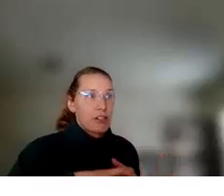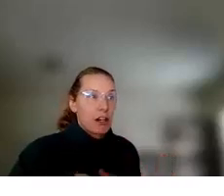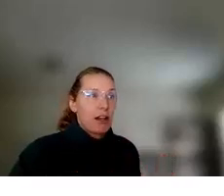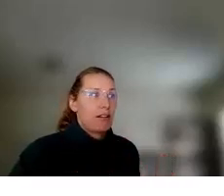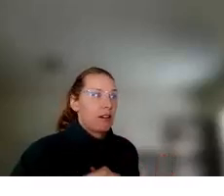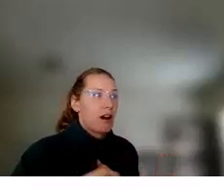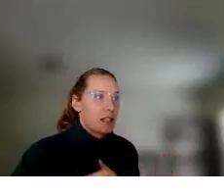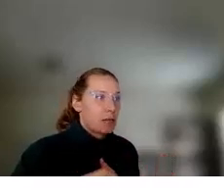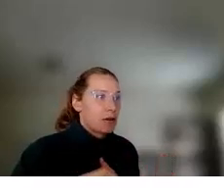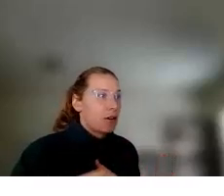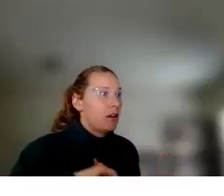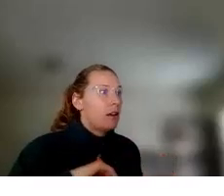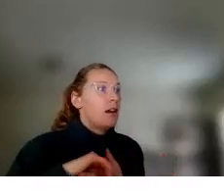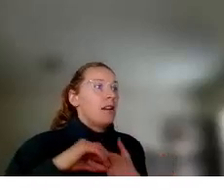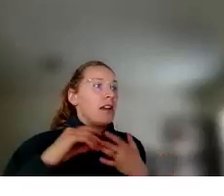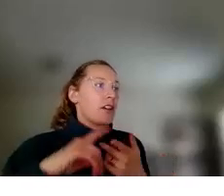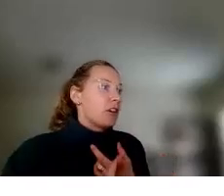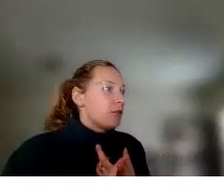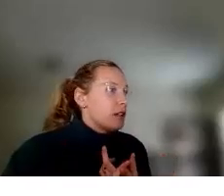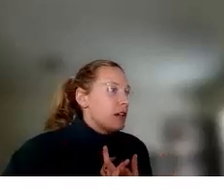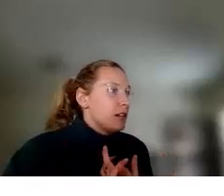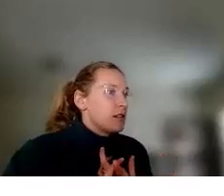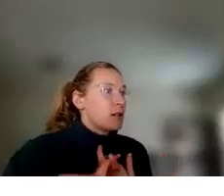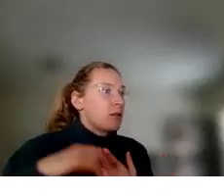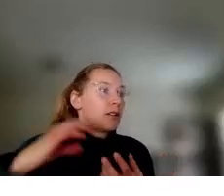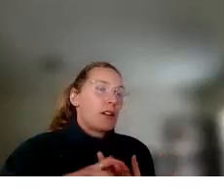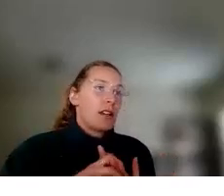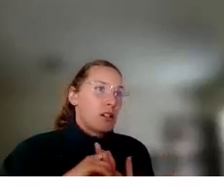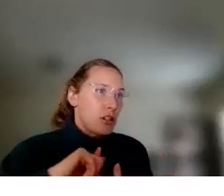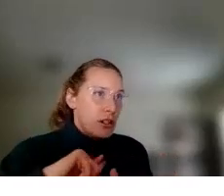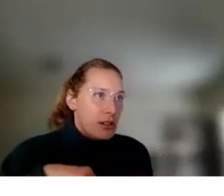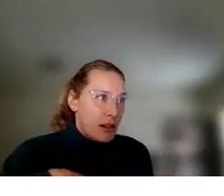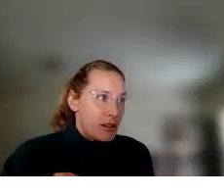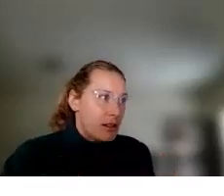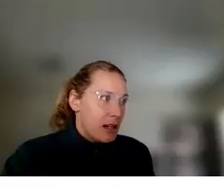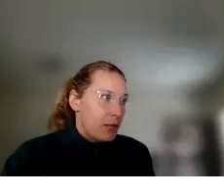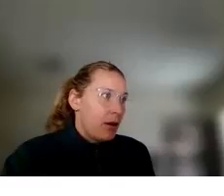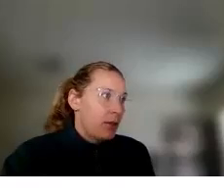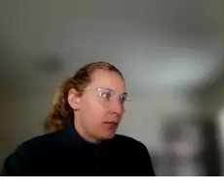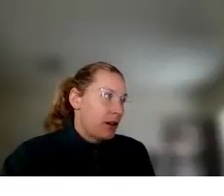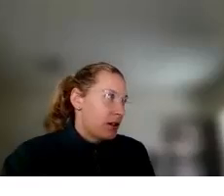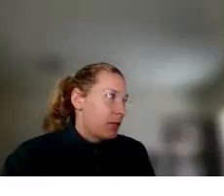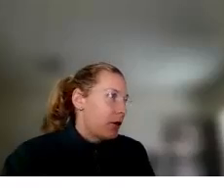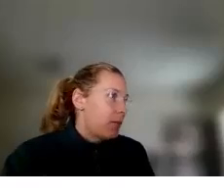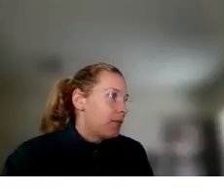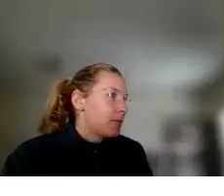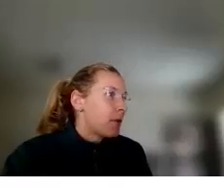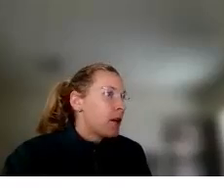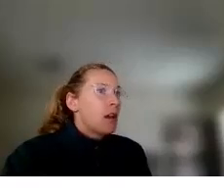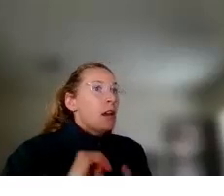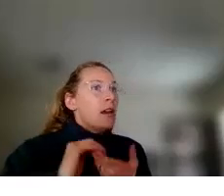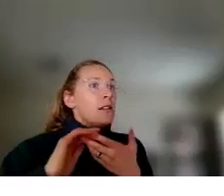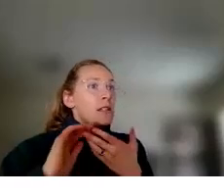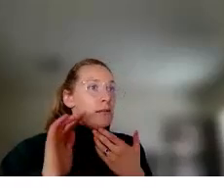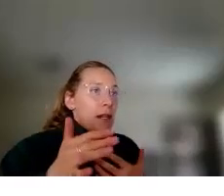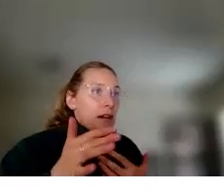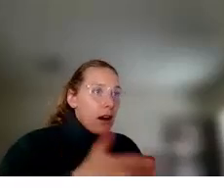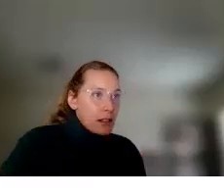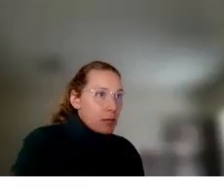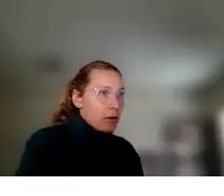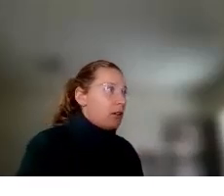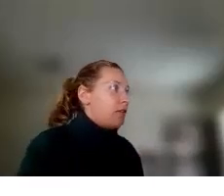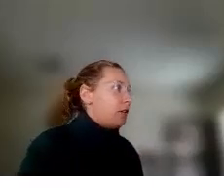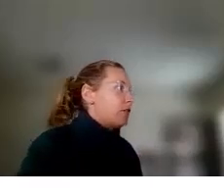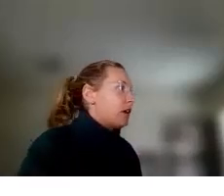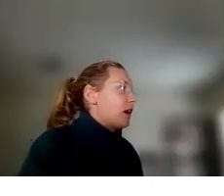to that of a child in a hospital. They have acute needs or their condition is unstable and predictable. To